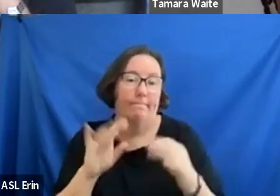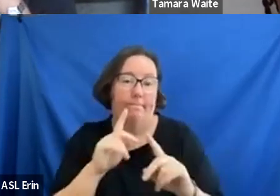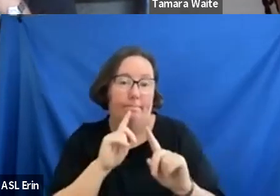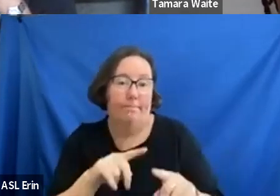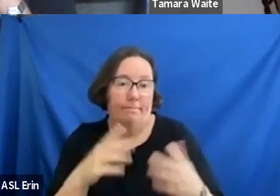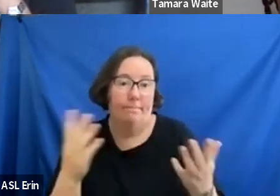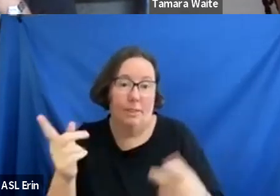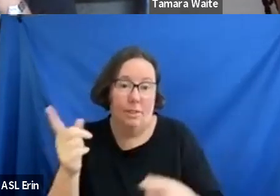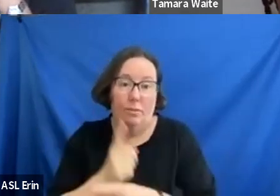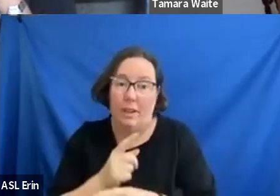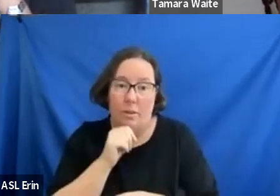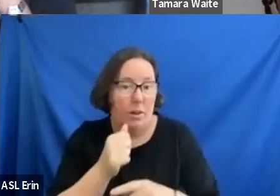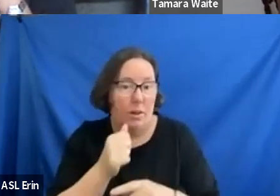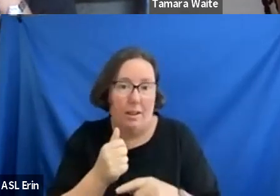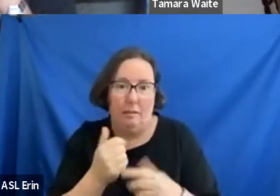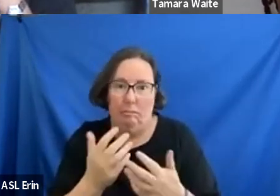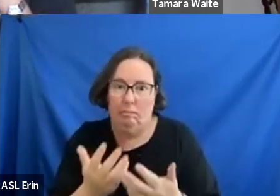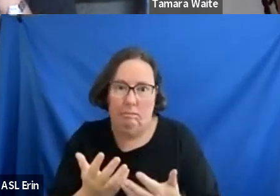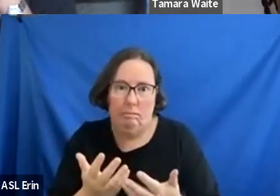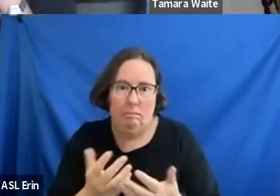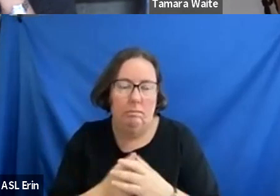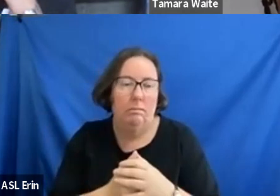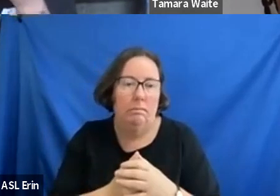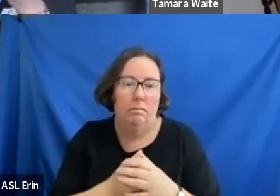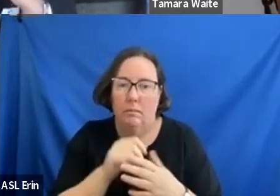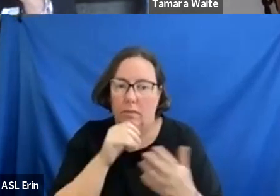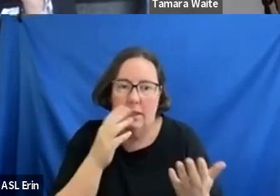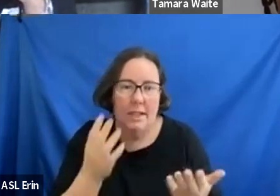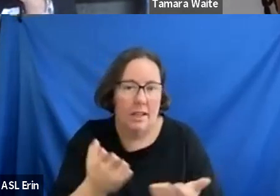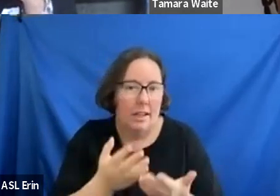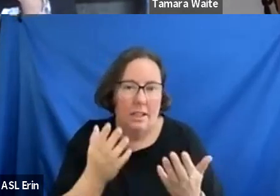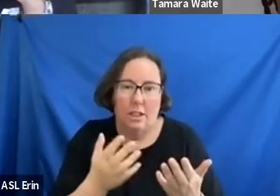is, you're right. We're not here